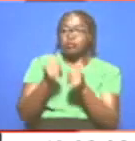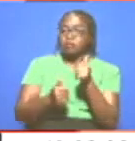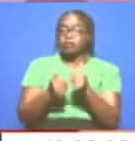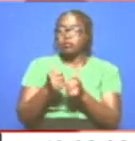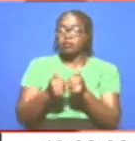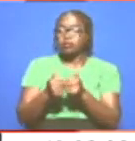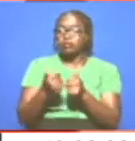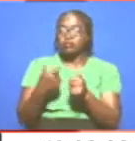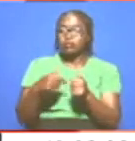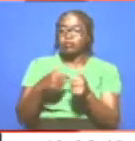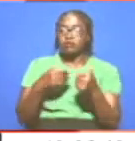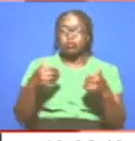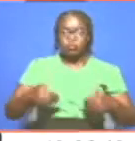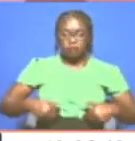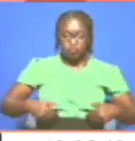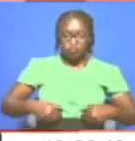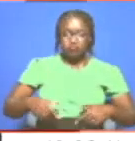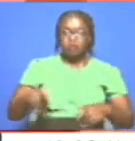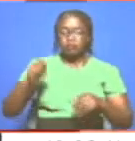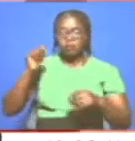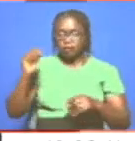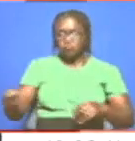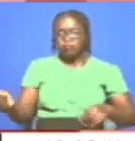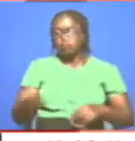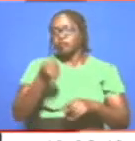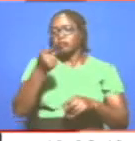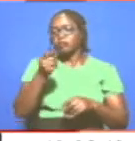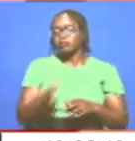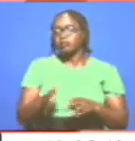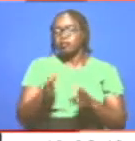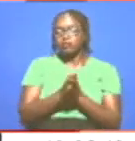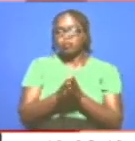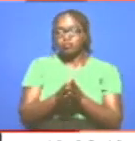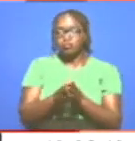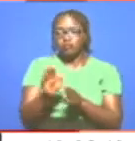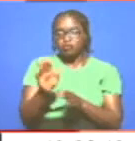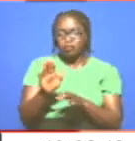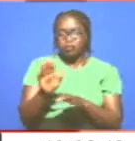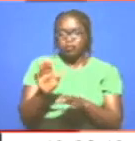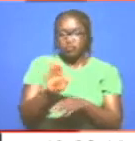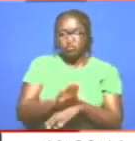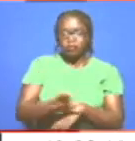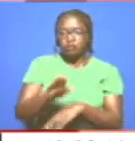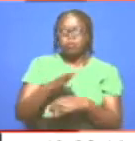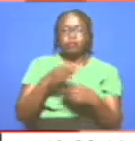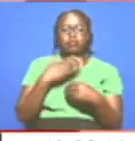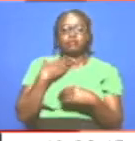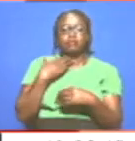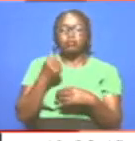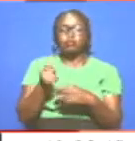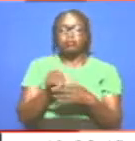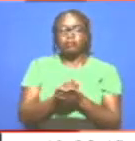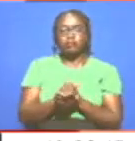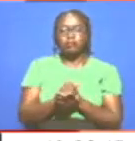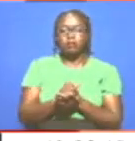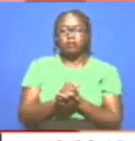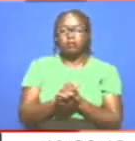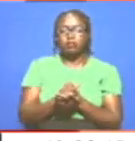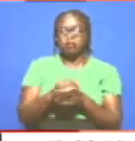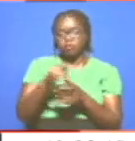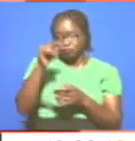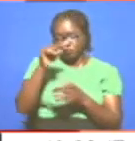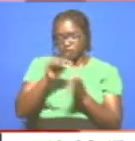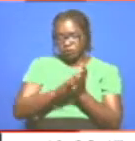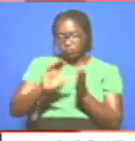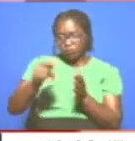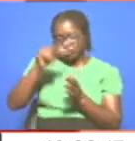we youth as cricketers. Mm-hmm. Yeah, we need a venue. We need the government, the county